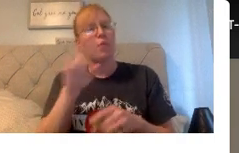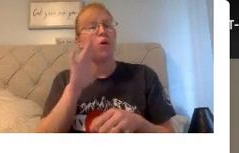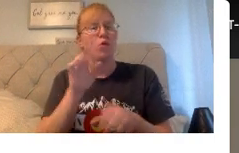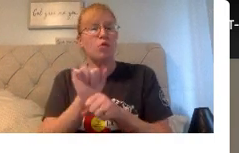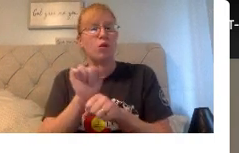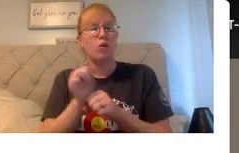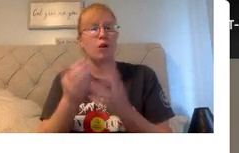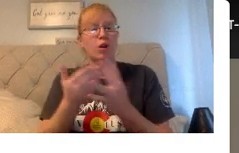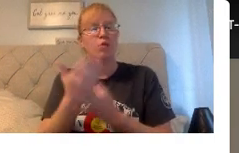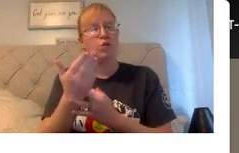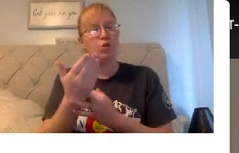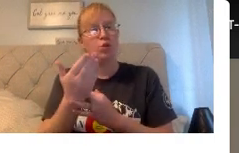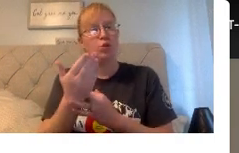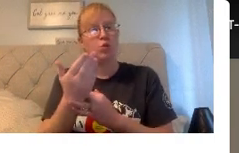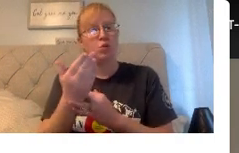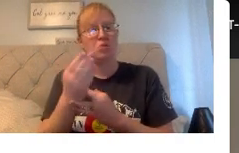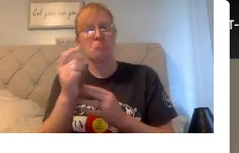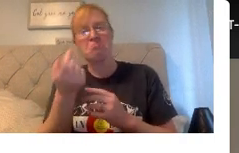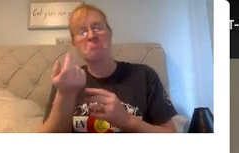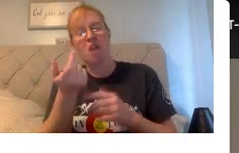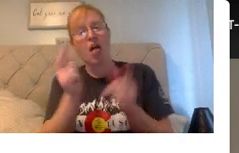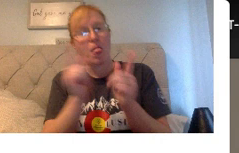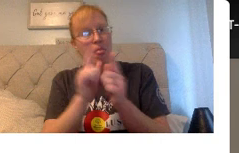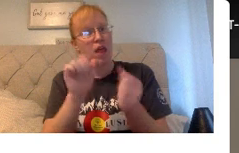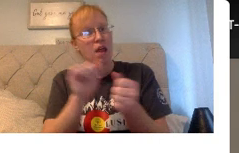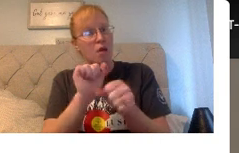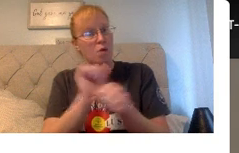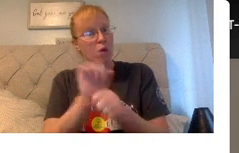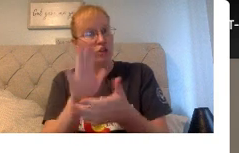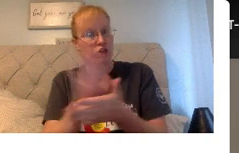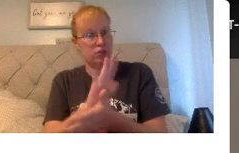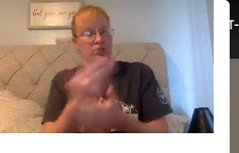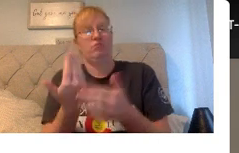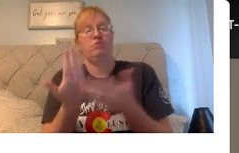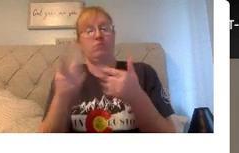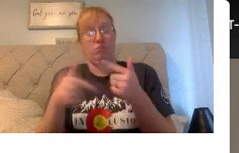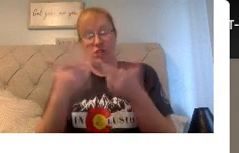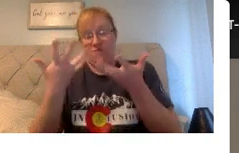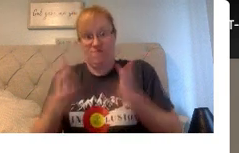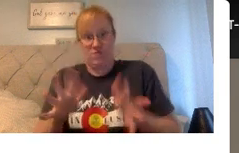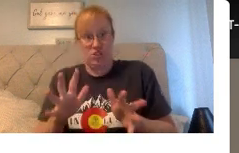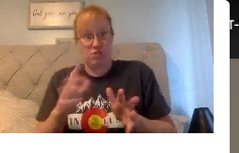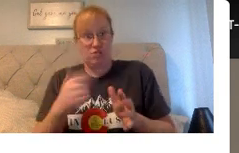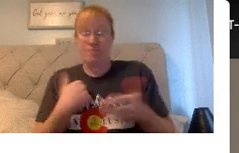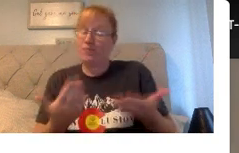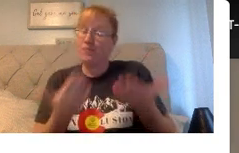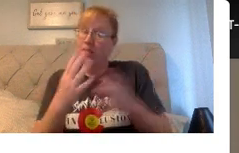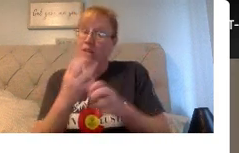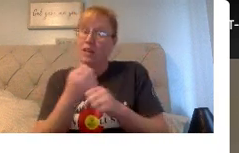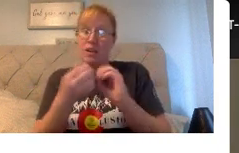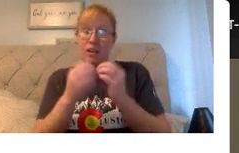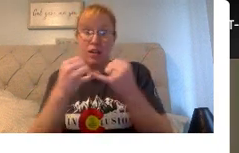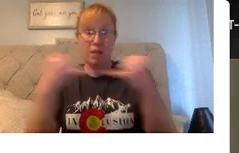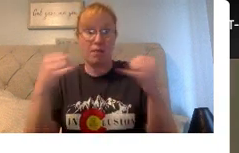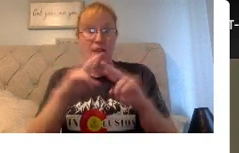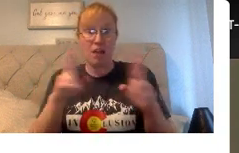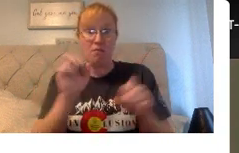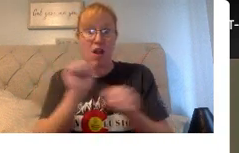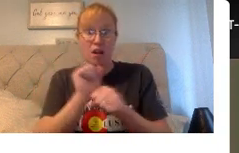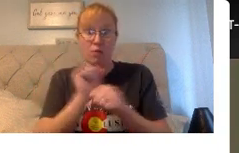through a little worksheet after this, okay? I recommend that you go ahead and get a number line ready to work